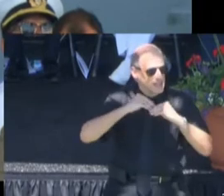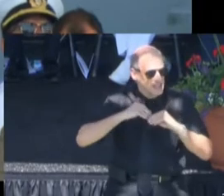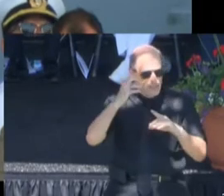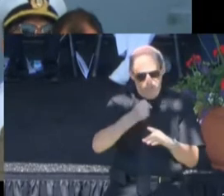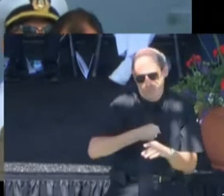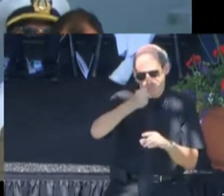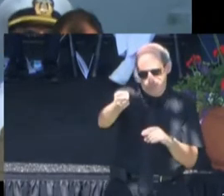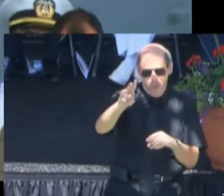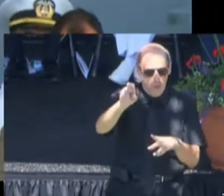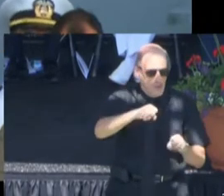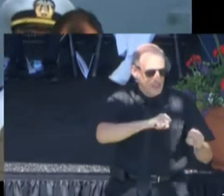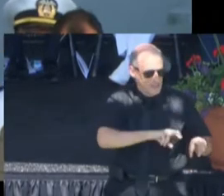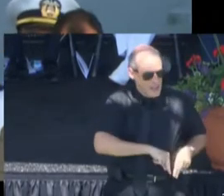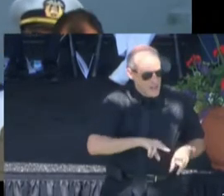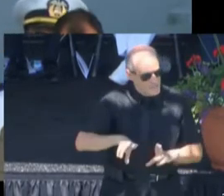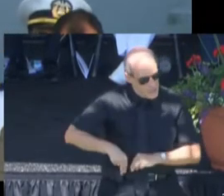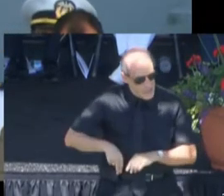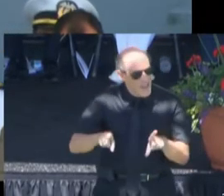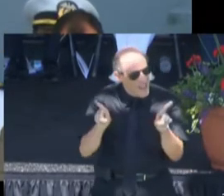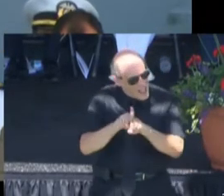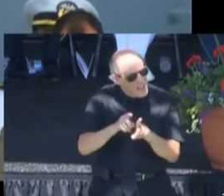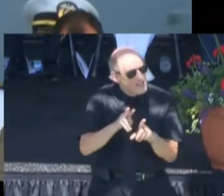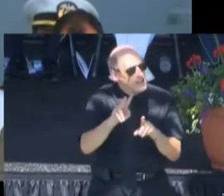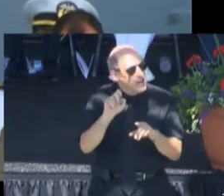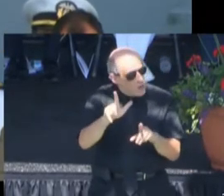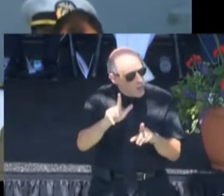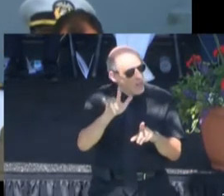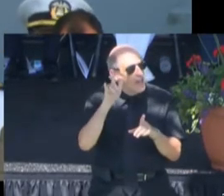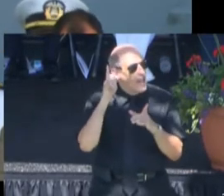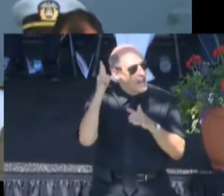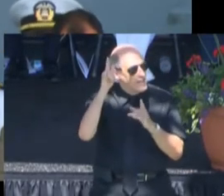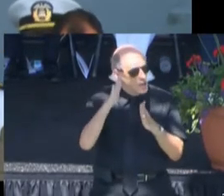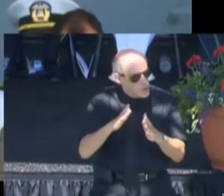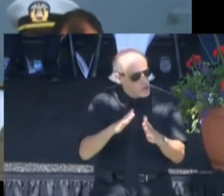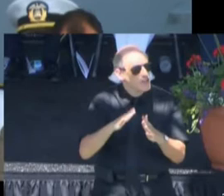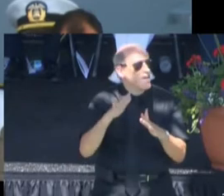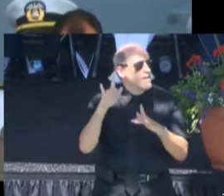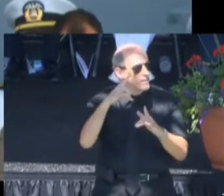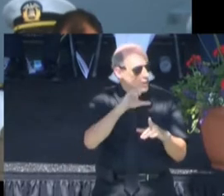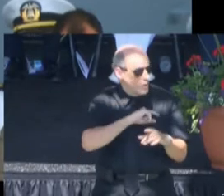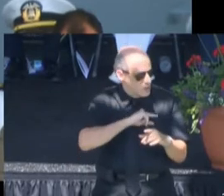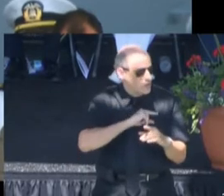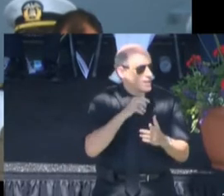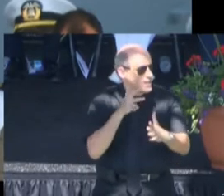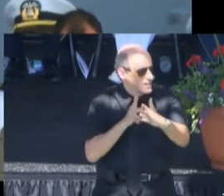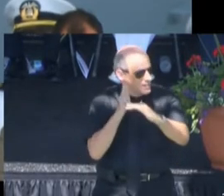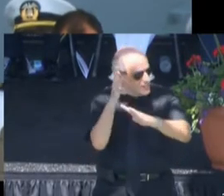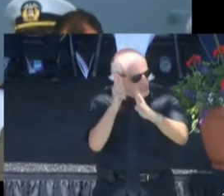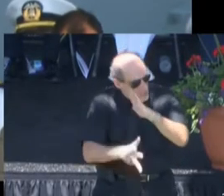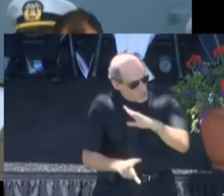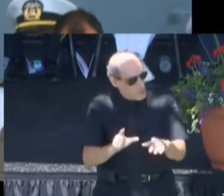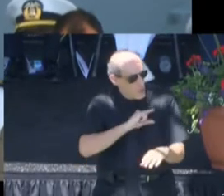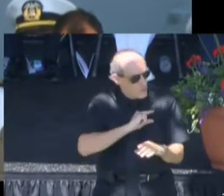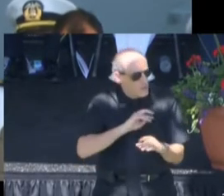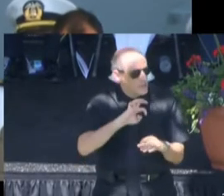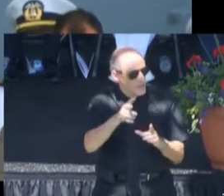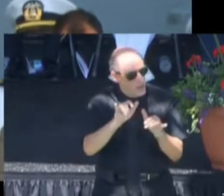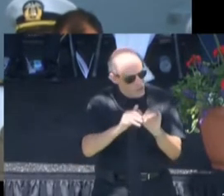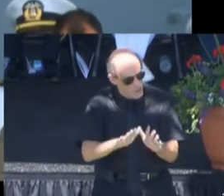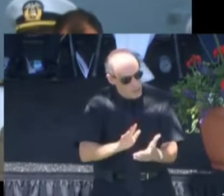United States Navy as naval aviators, naval flight officers, surface warfare officers, submarine warfare officers, civil